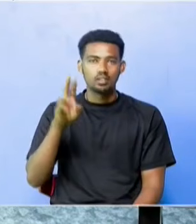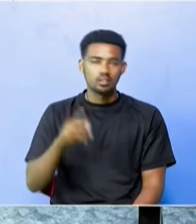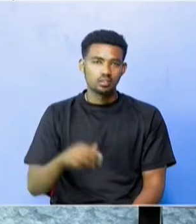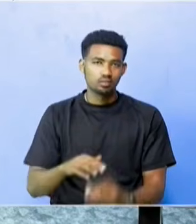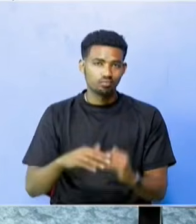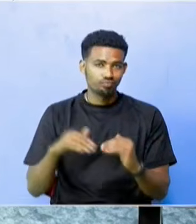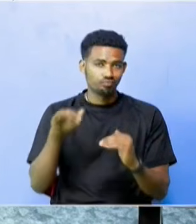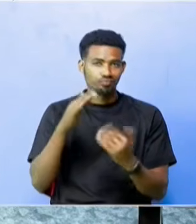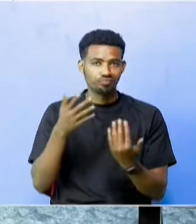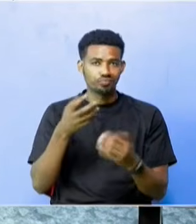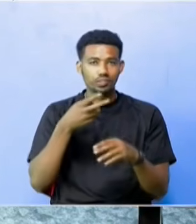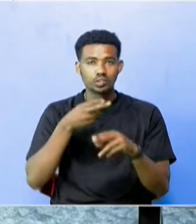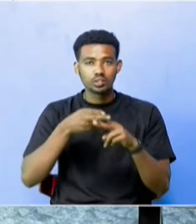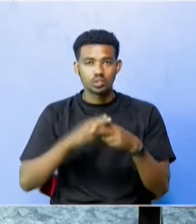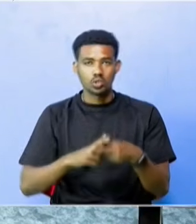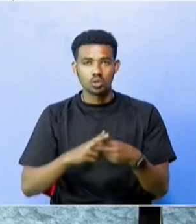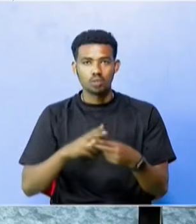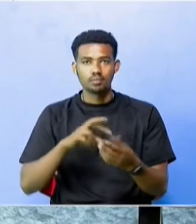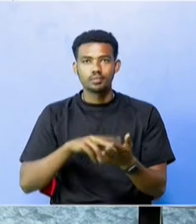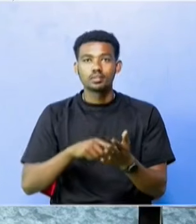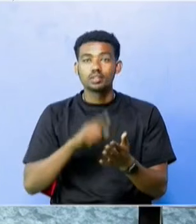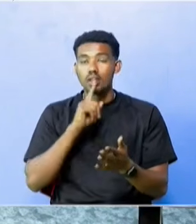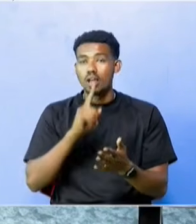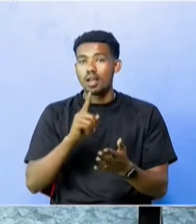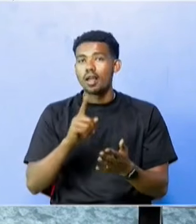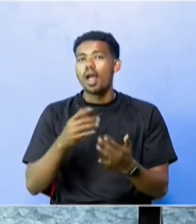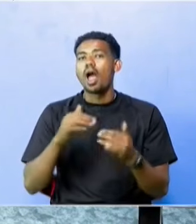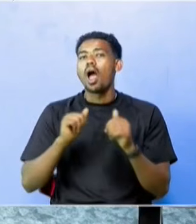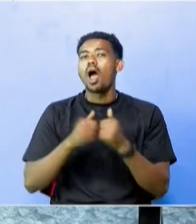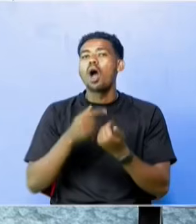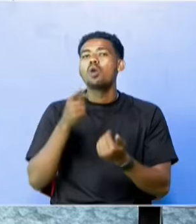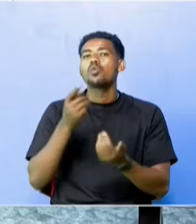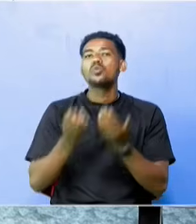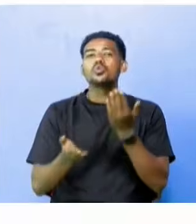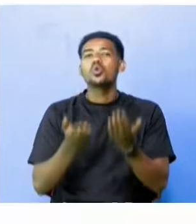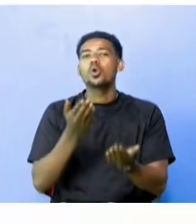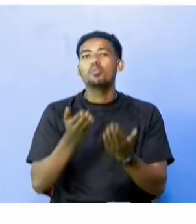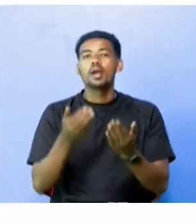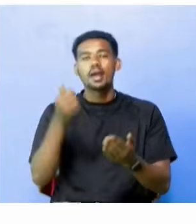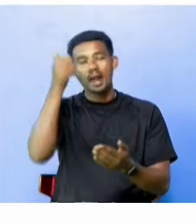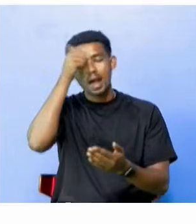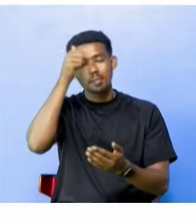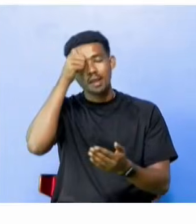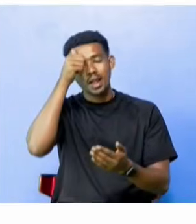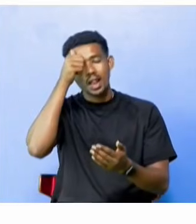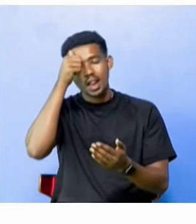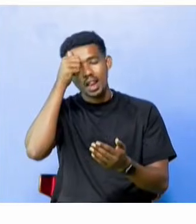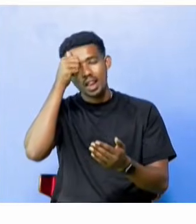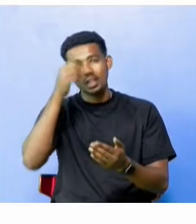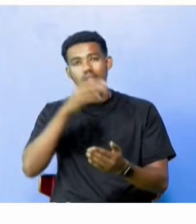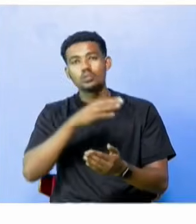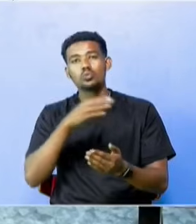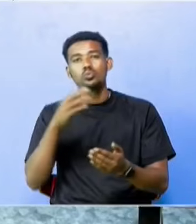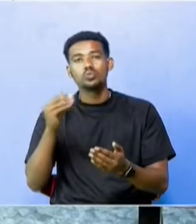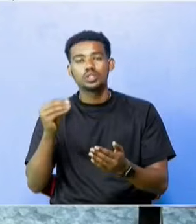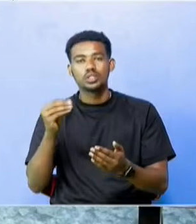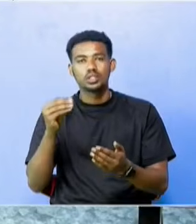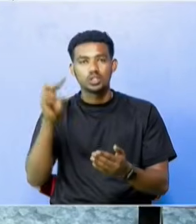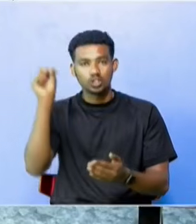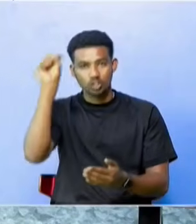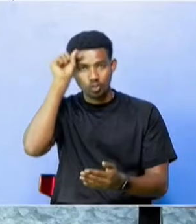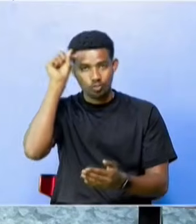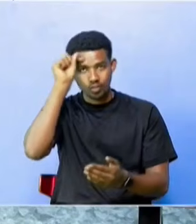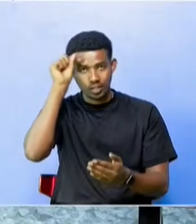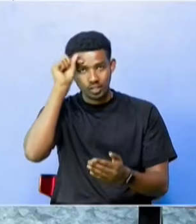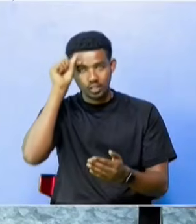Abel, right? Okay. How about you compare Abel with Tofik? Let me give